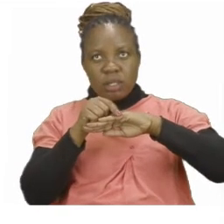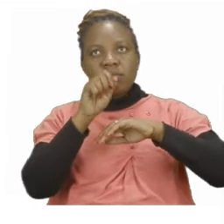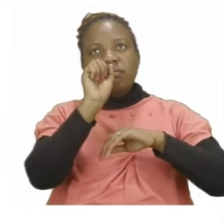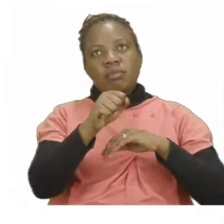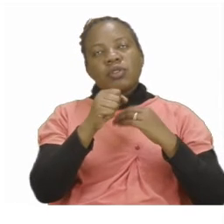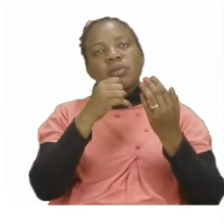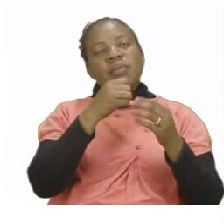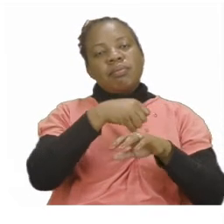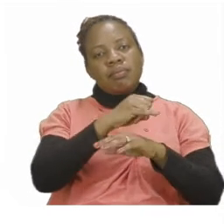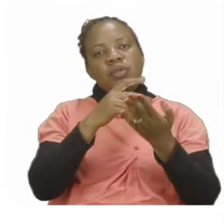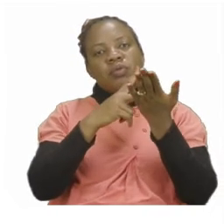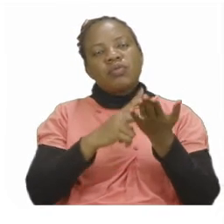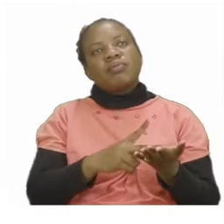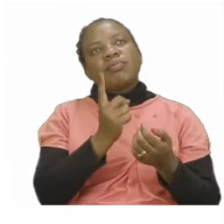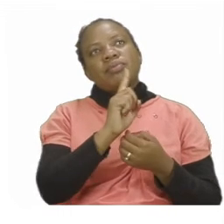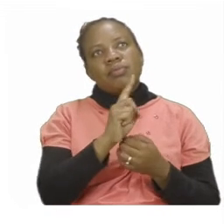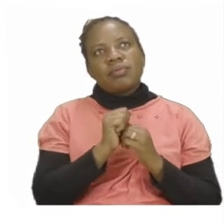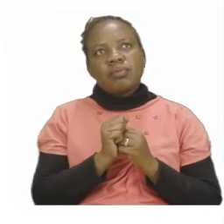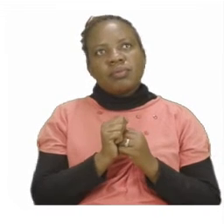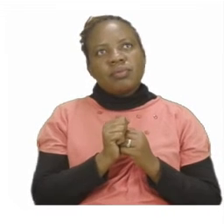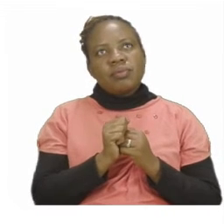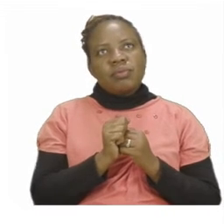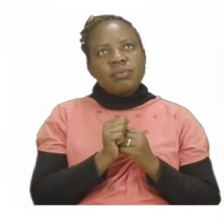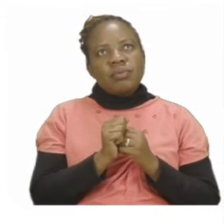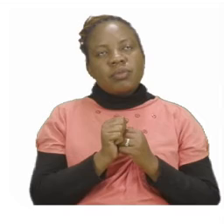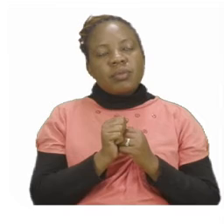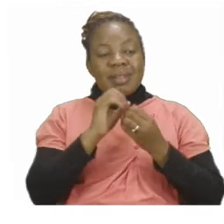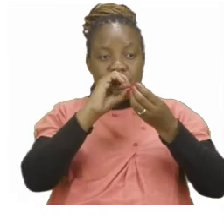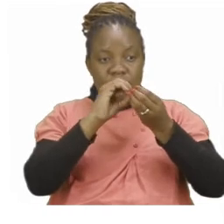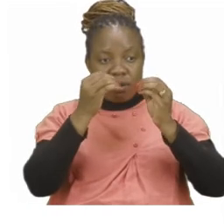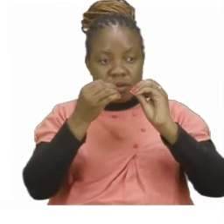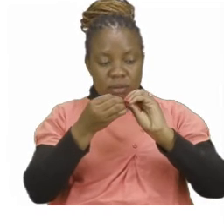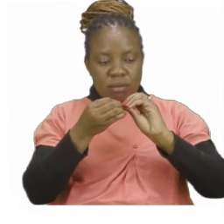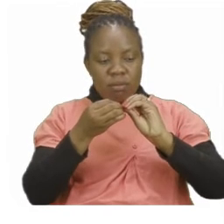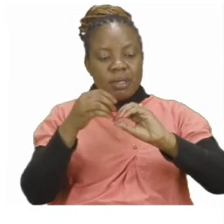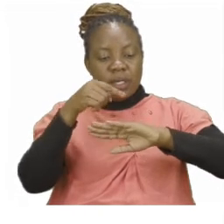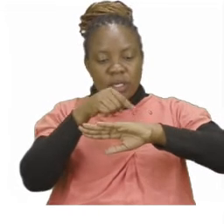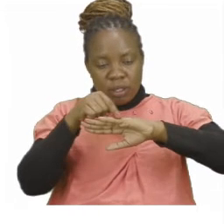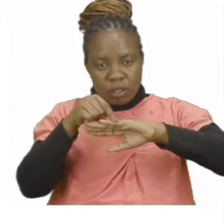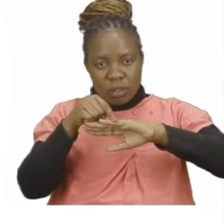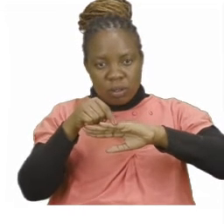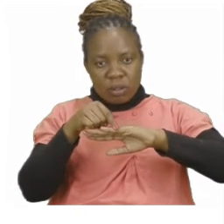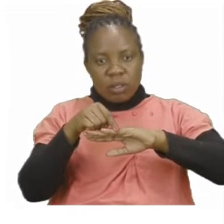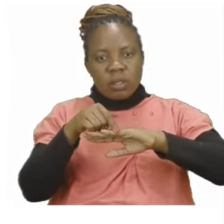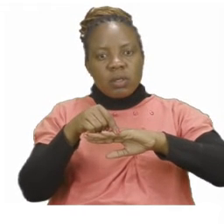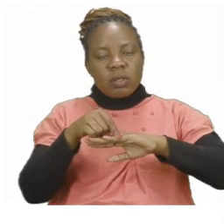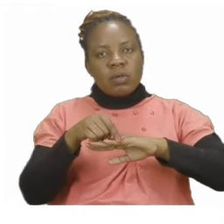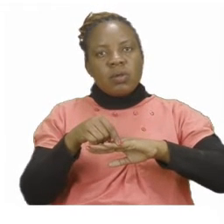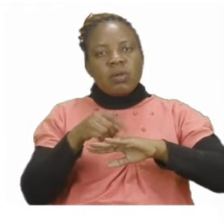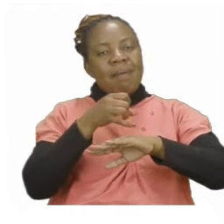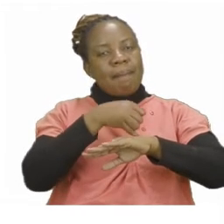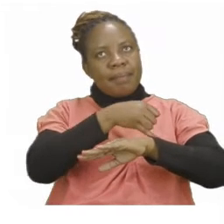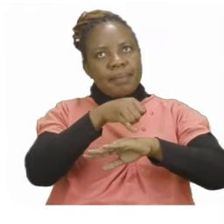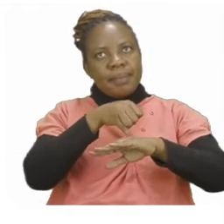Write the place value of the underlined digit. Now the first example has been